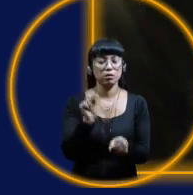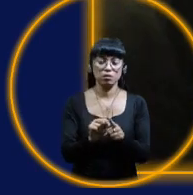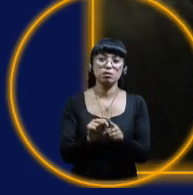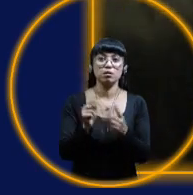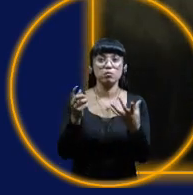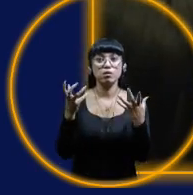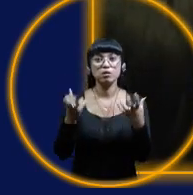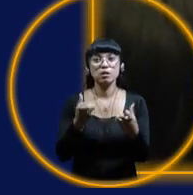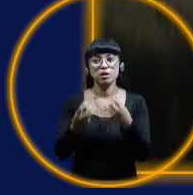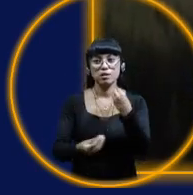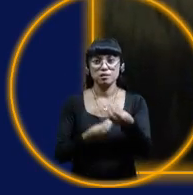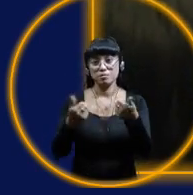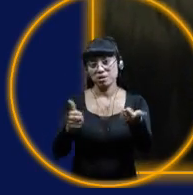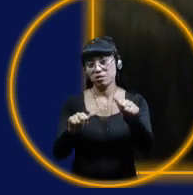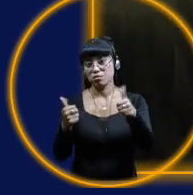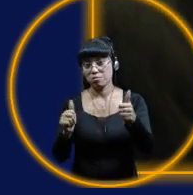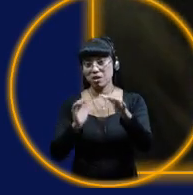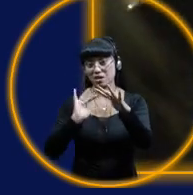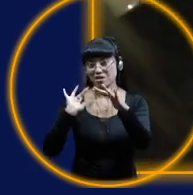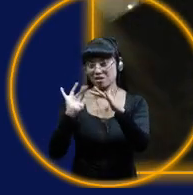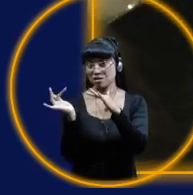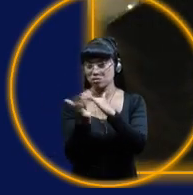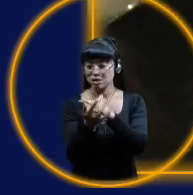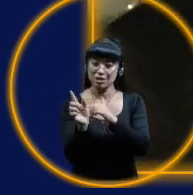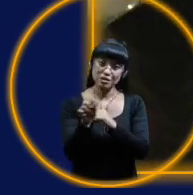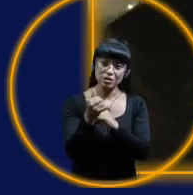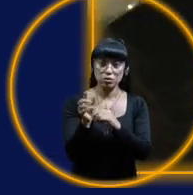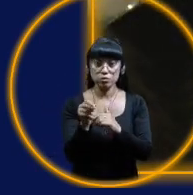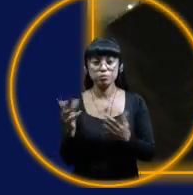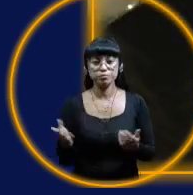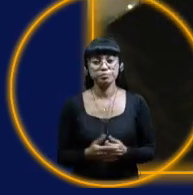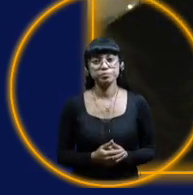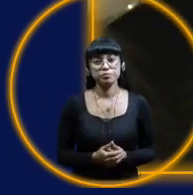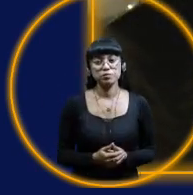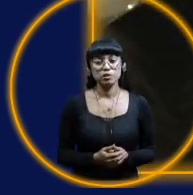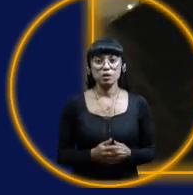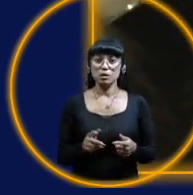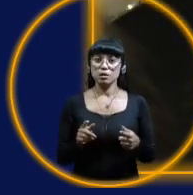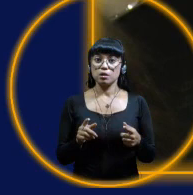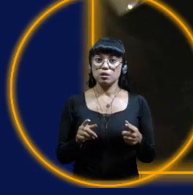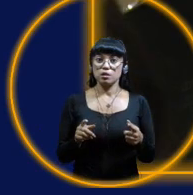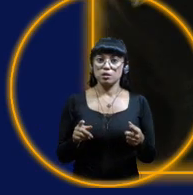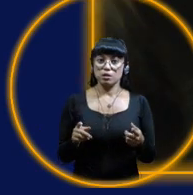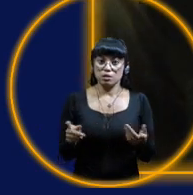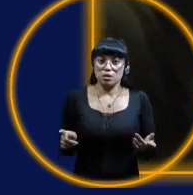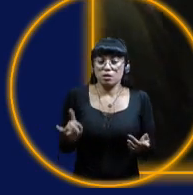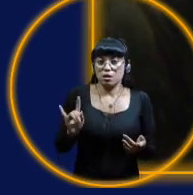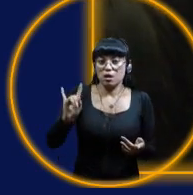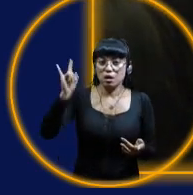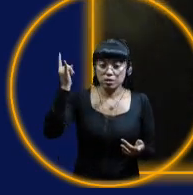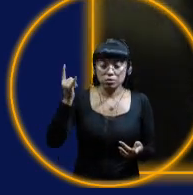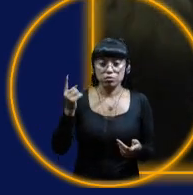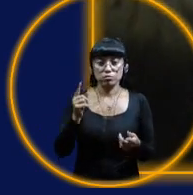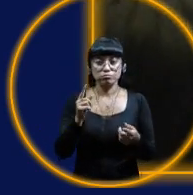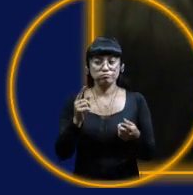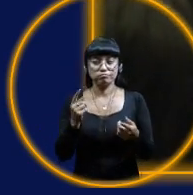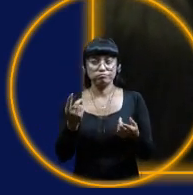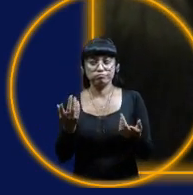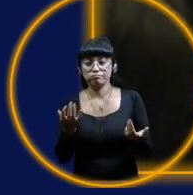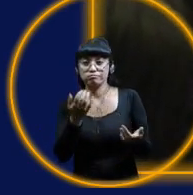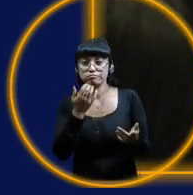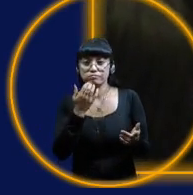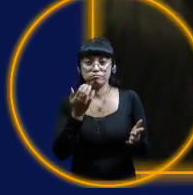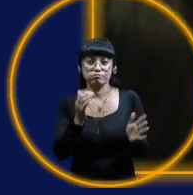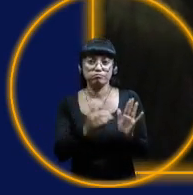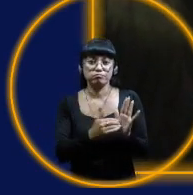social media or not? I mean, if there are 2 months after you create your videos and you